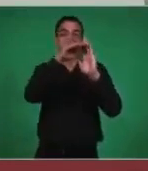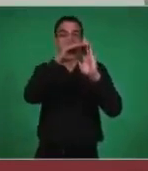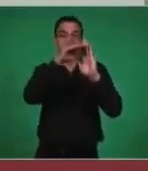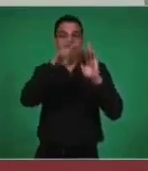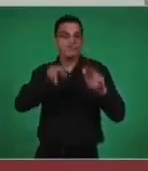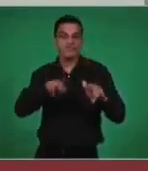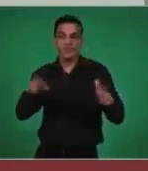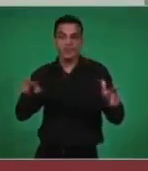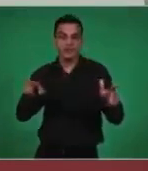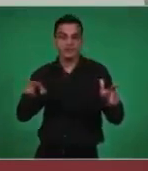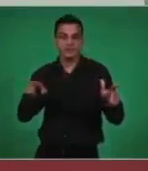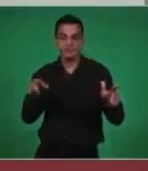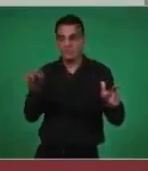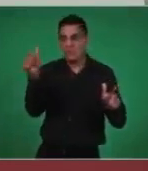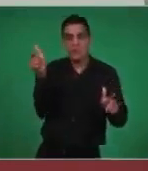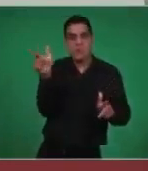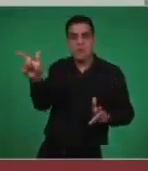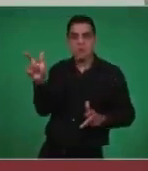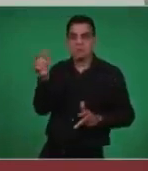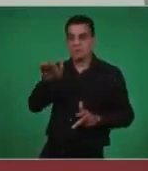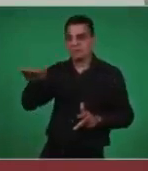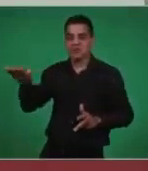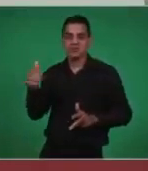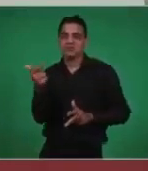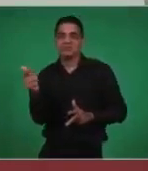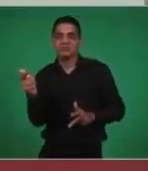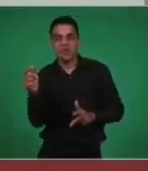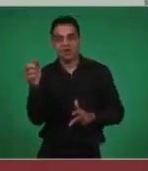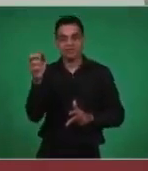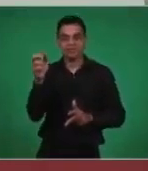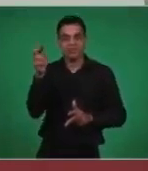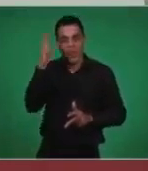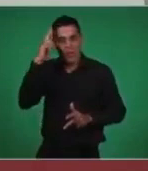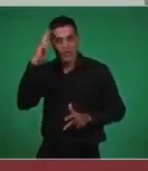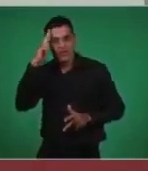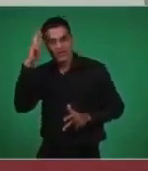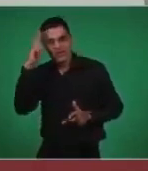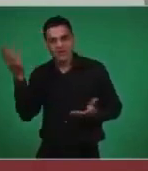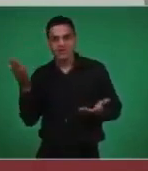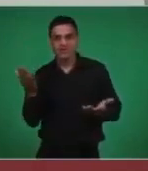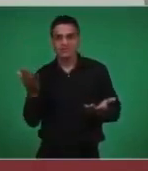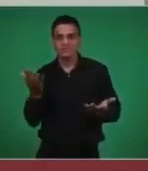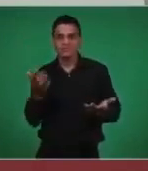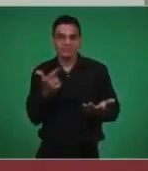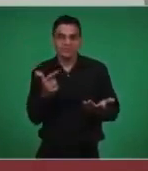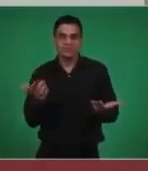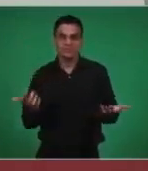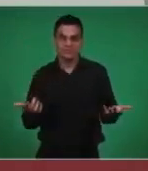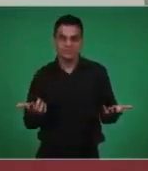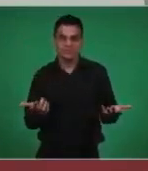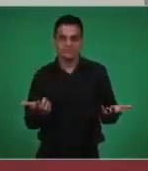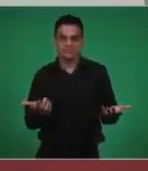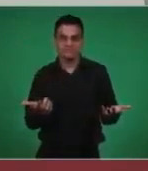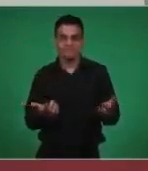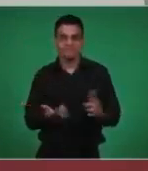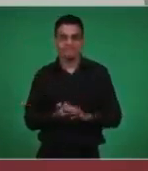this extra time of study in their routine, their lives. And